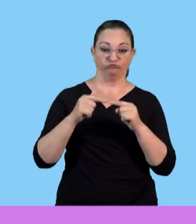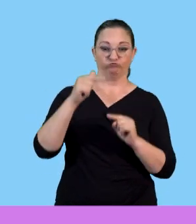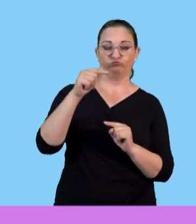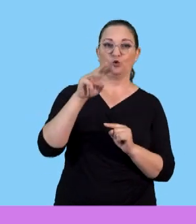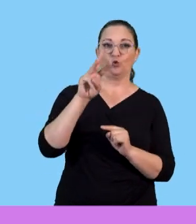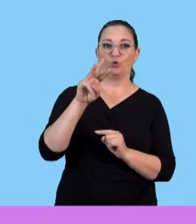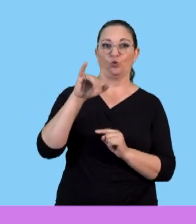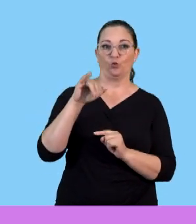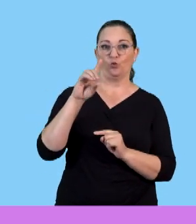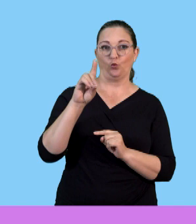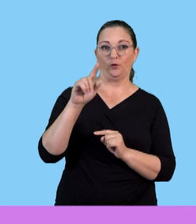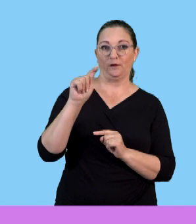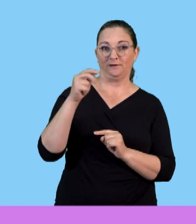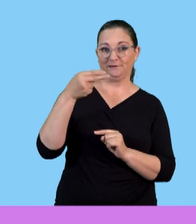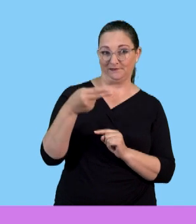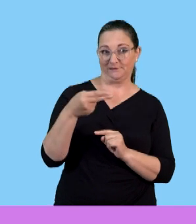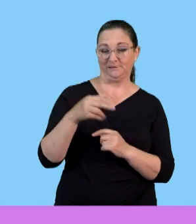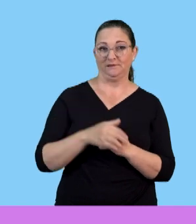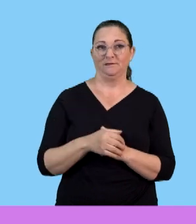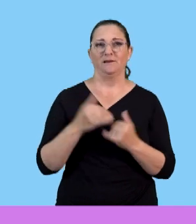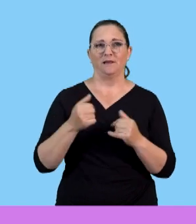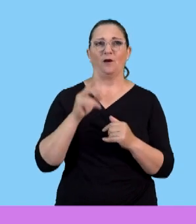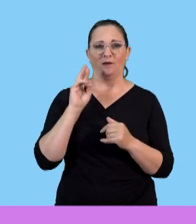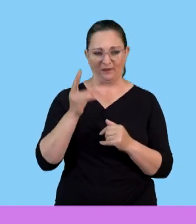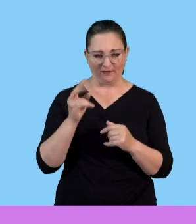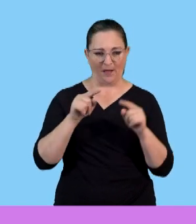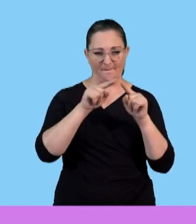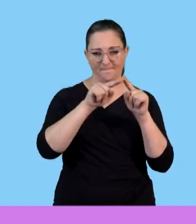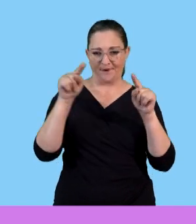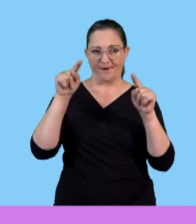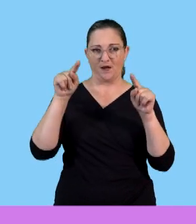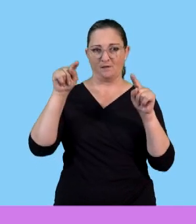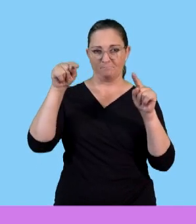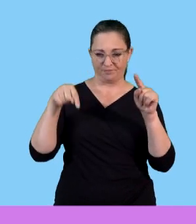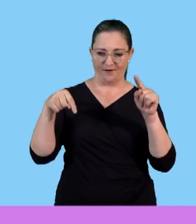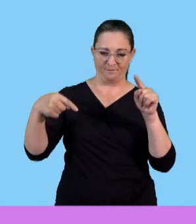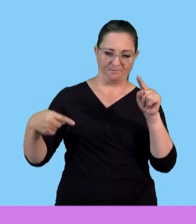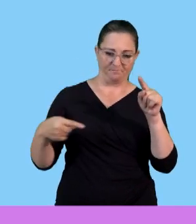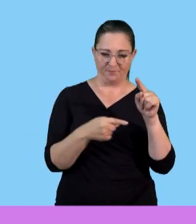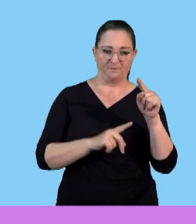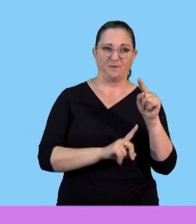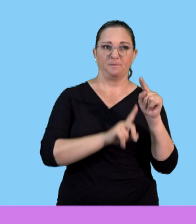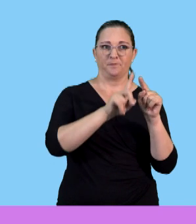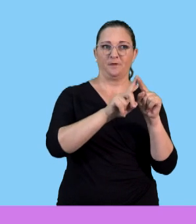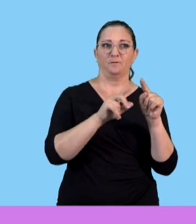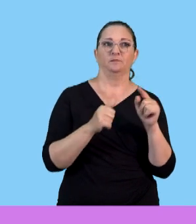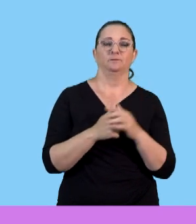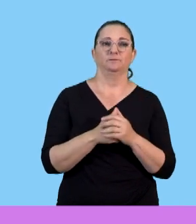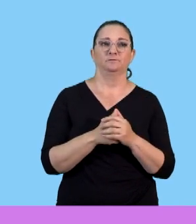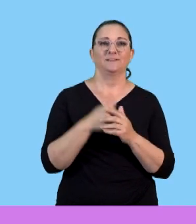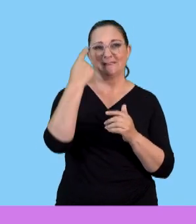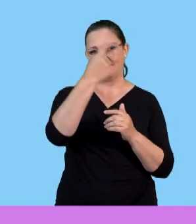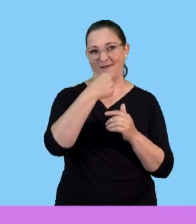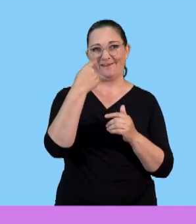becomes widths. So the perimeter again is going to be starting over and going around. There's